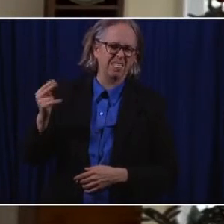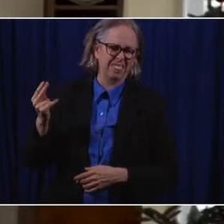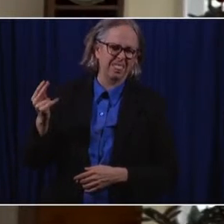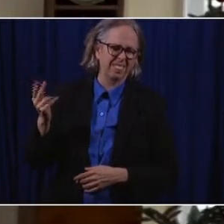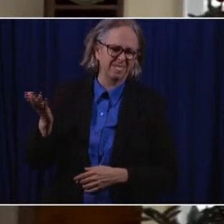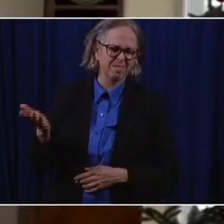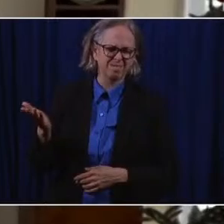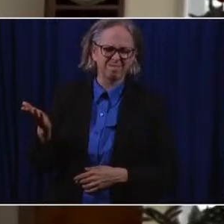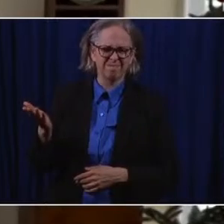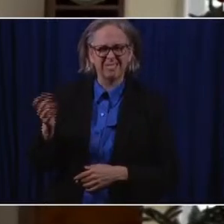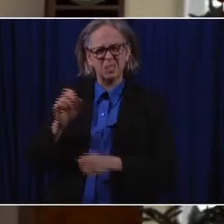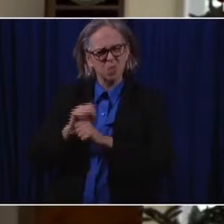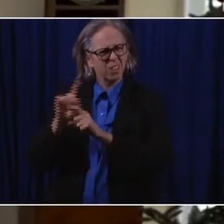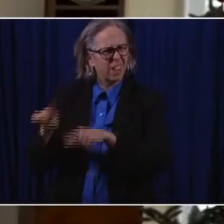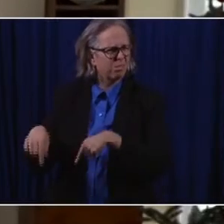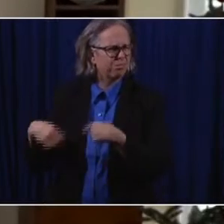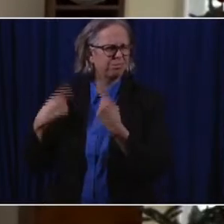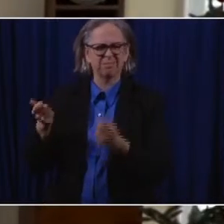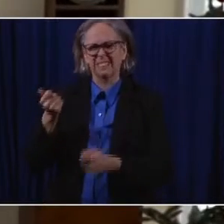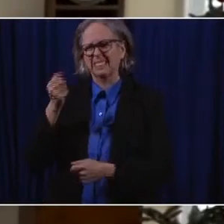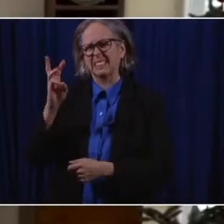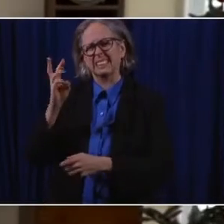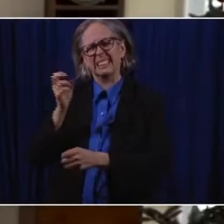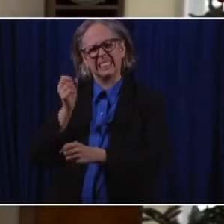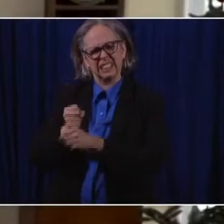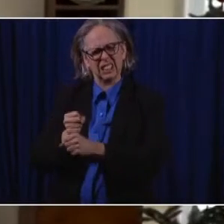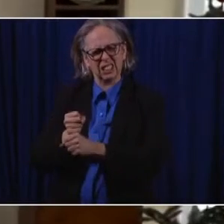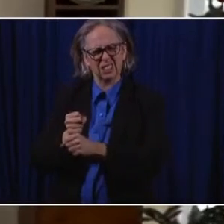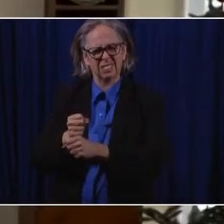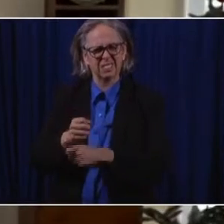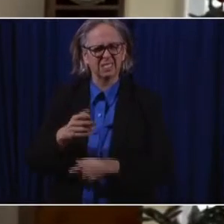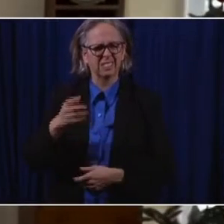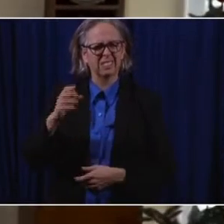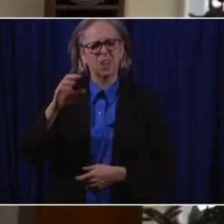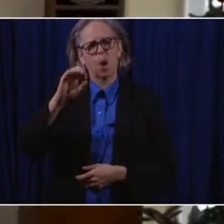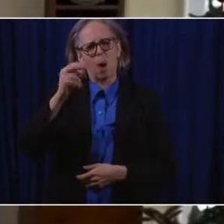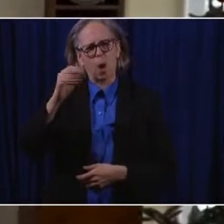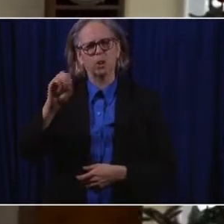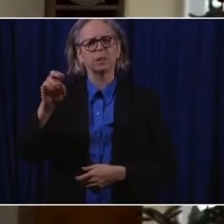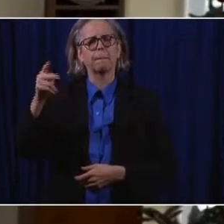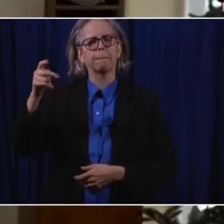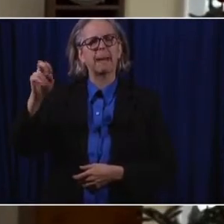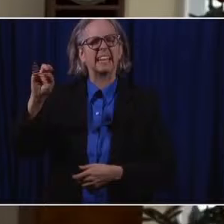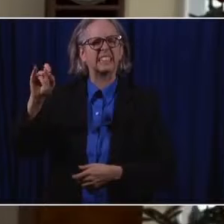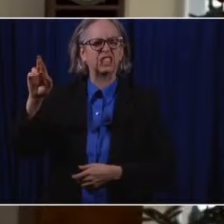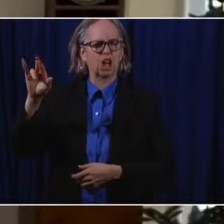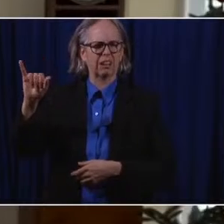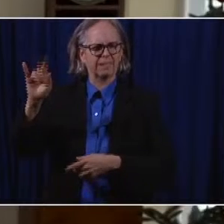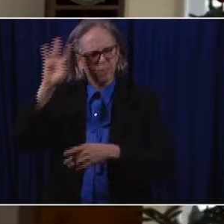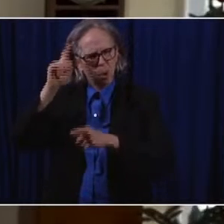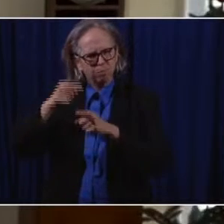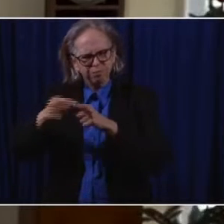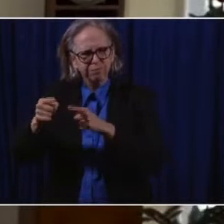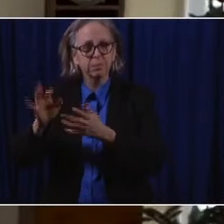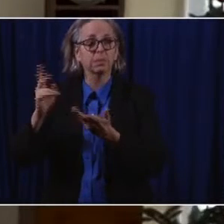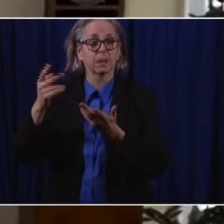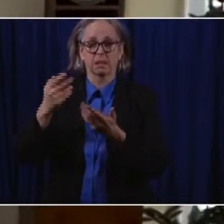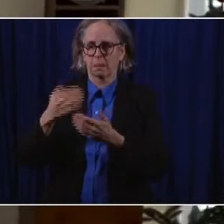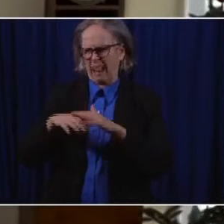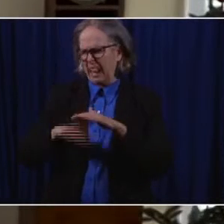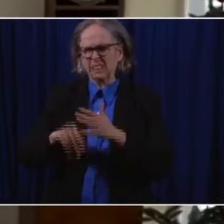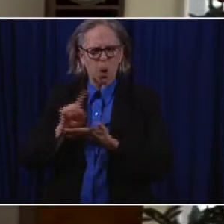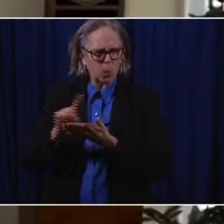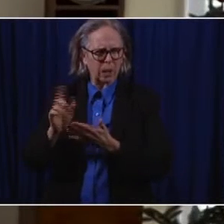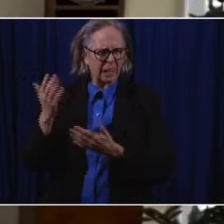has died. He tested positive for the coronavirus less than a week ago. Those at the prison tell me